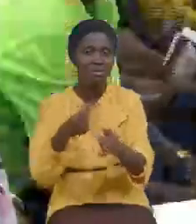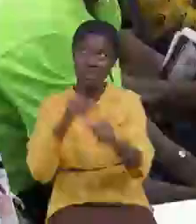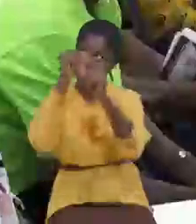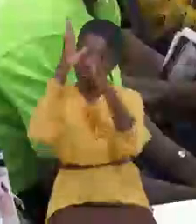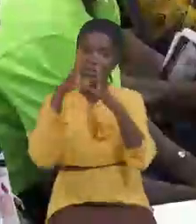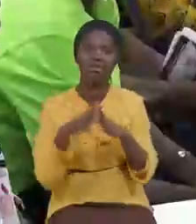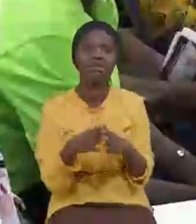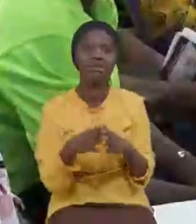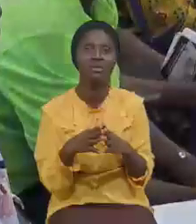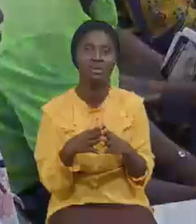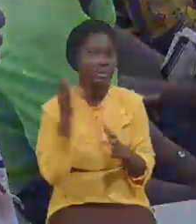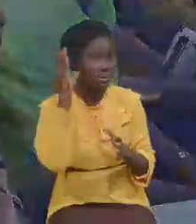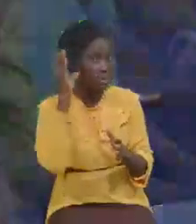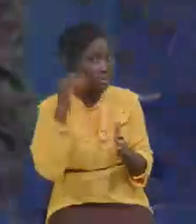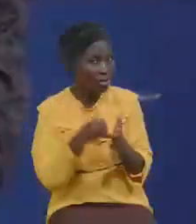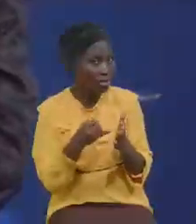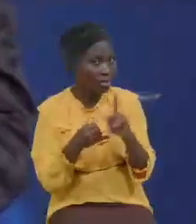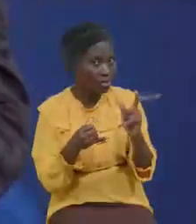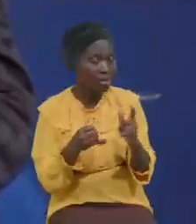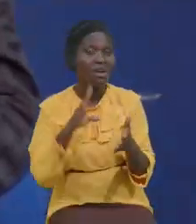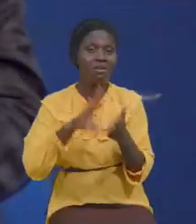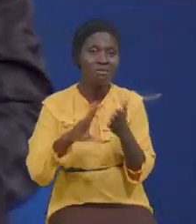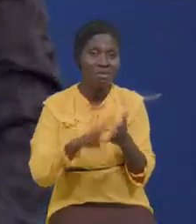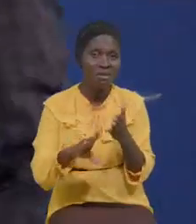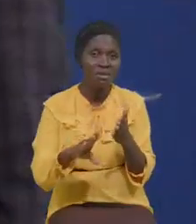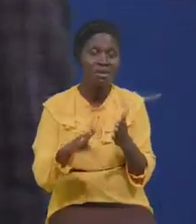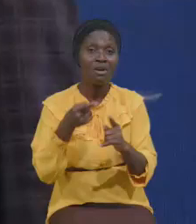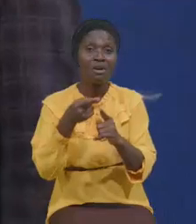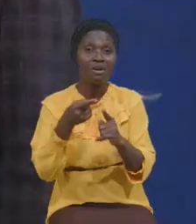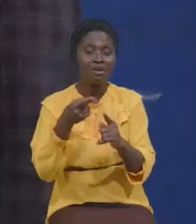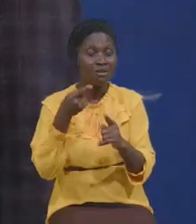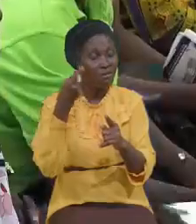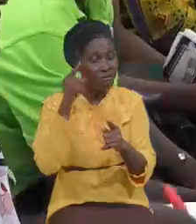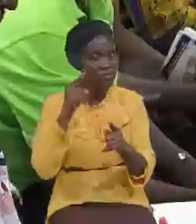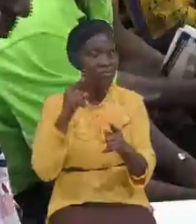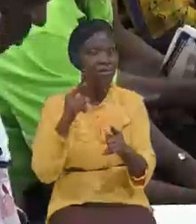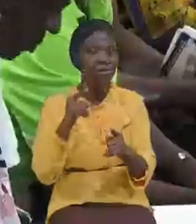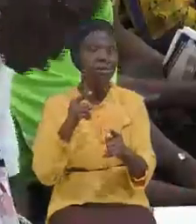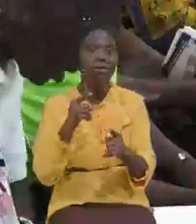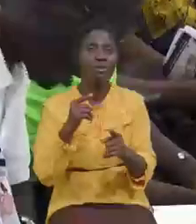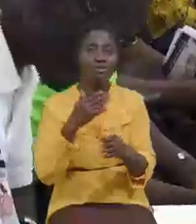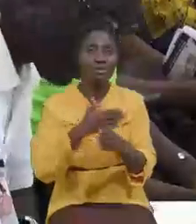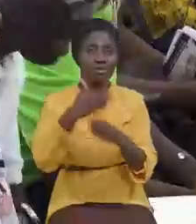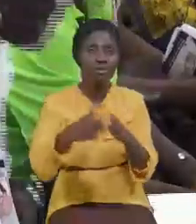Father. Did you hear? Forgiveness with total freedom.